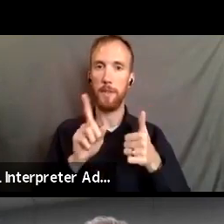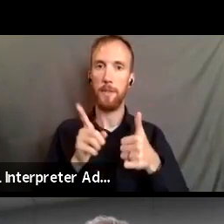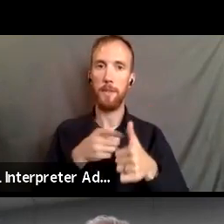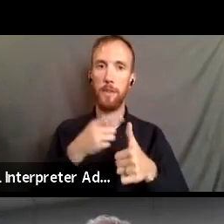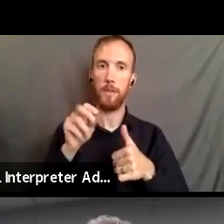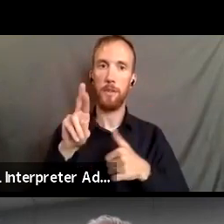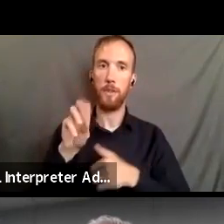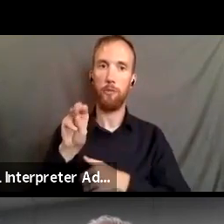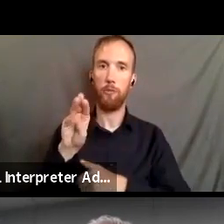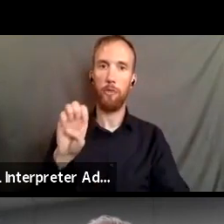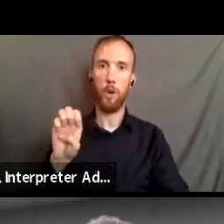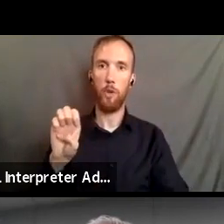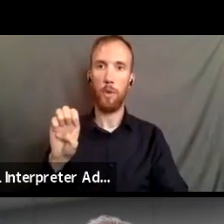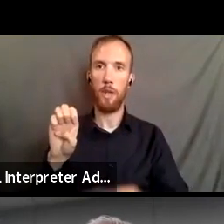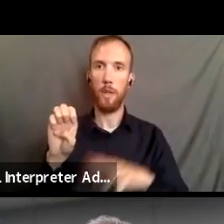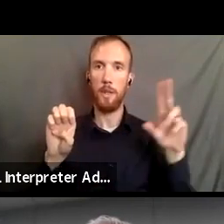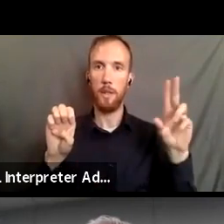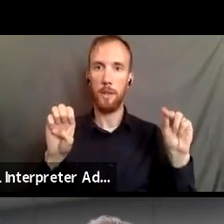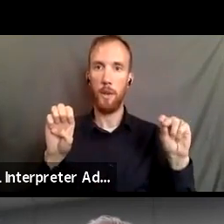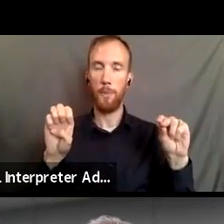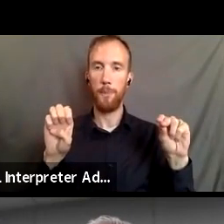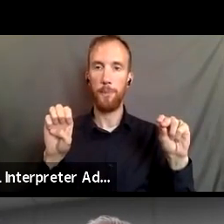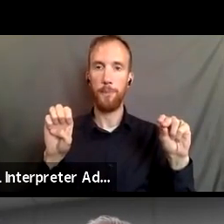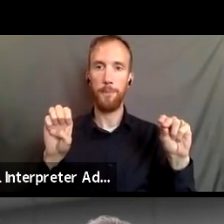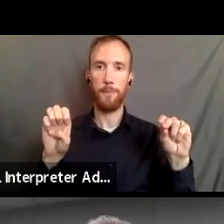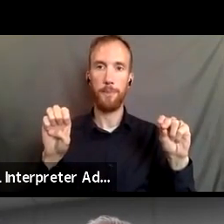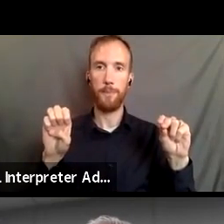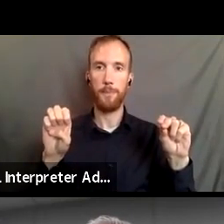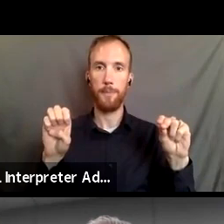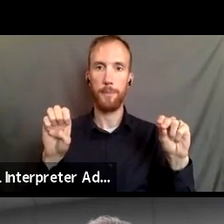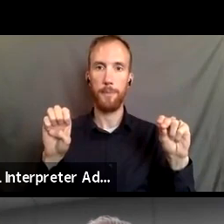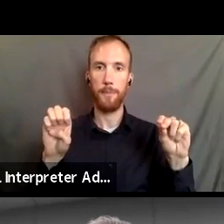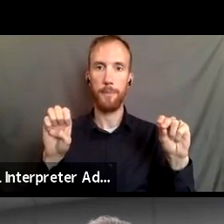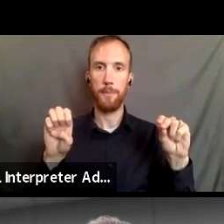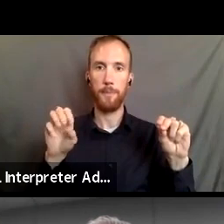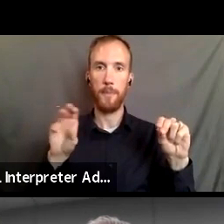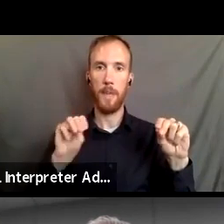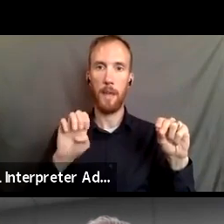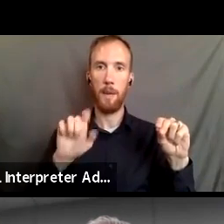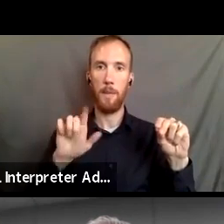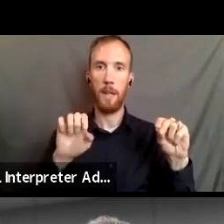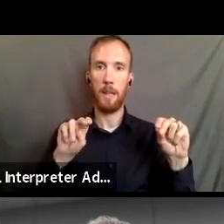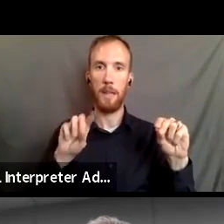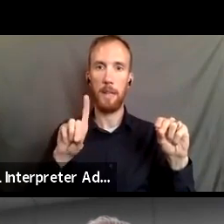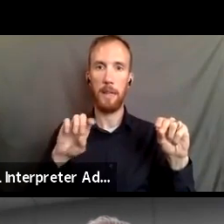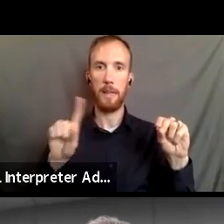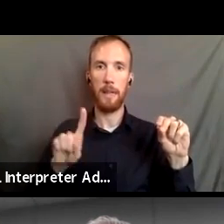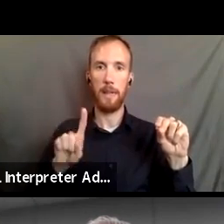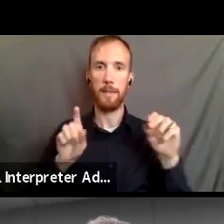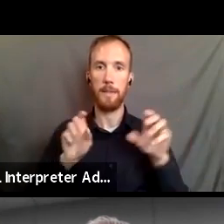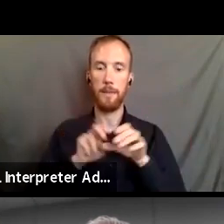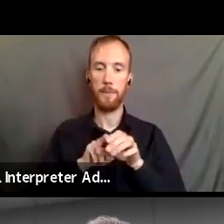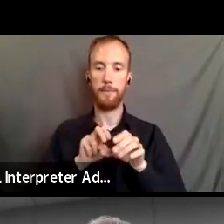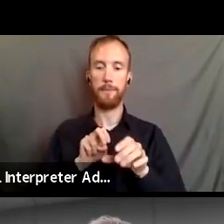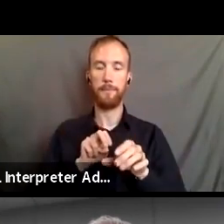rome now member melendez abstain